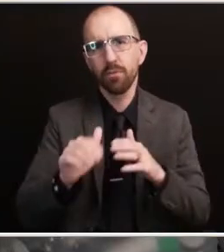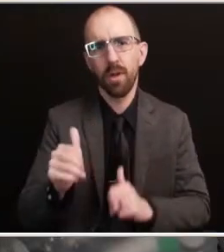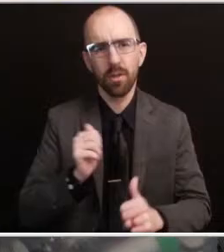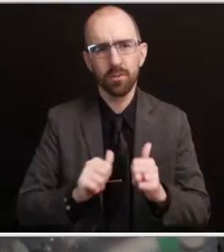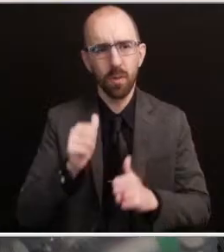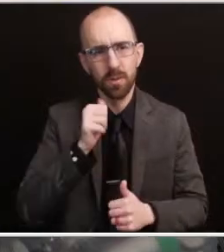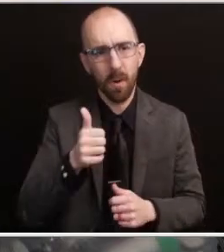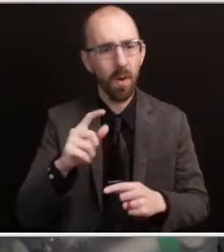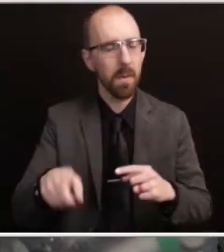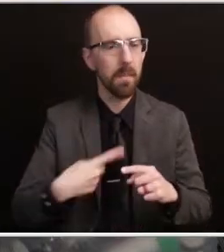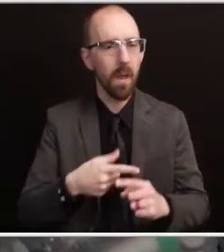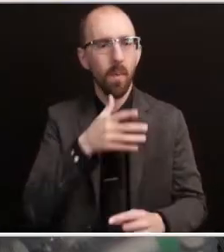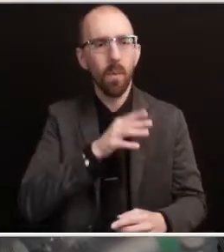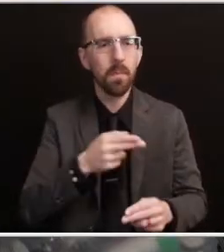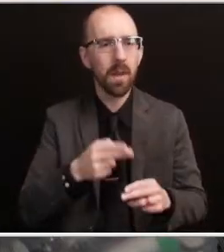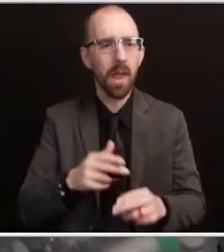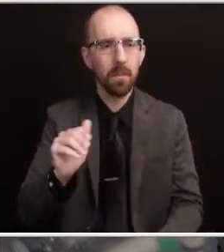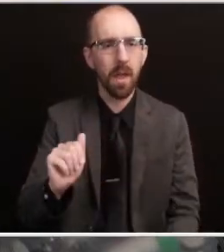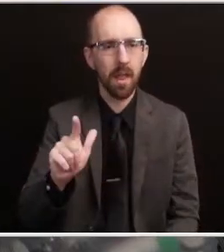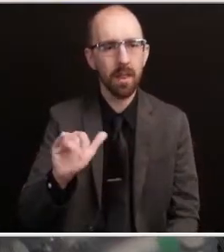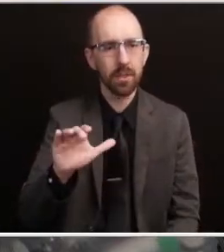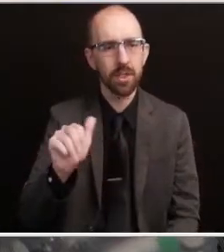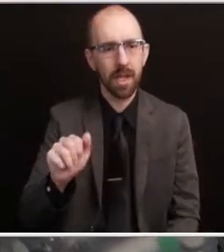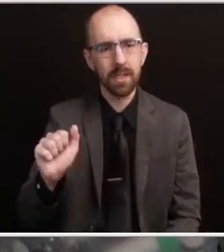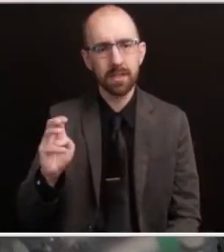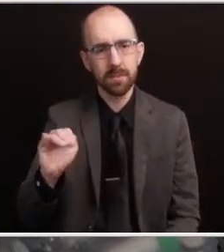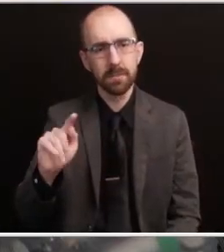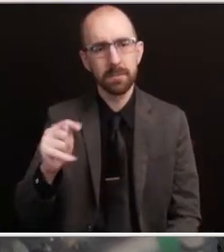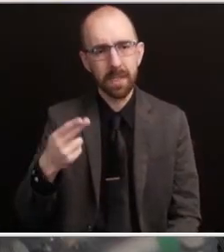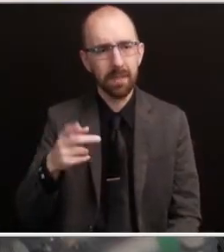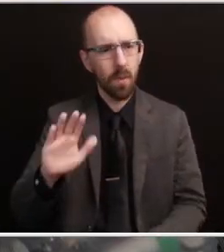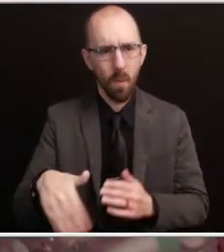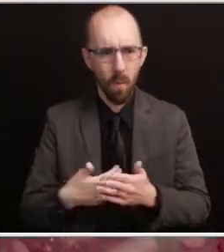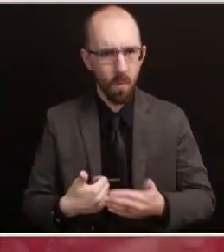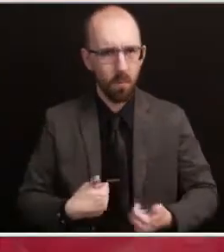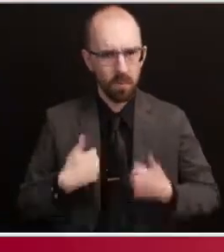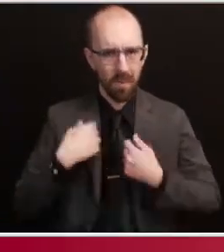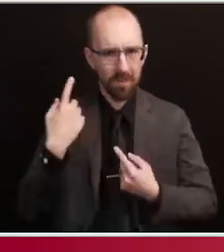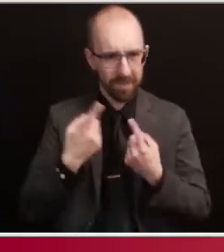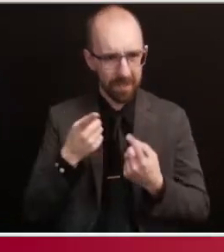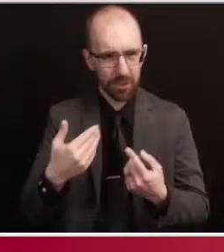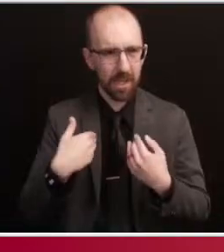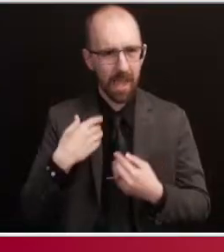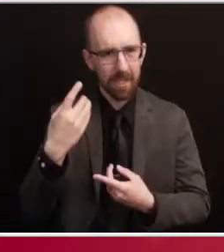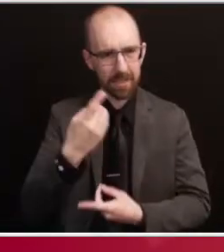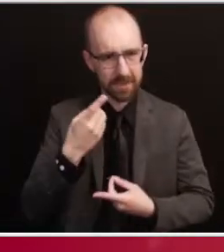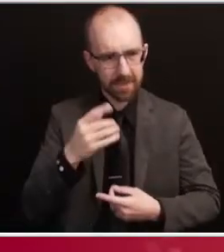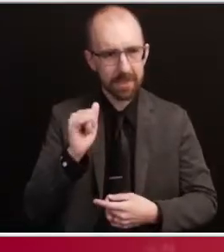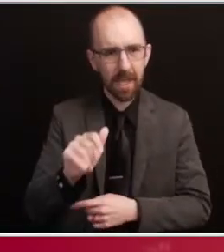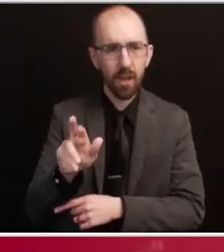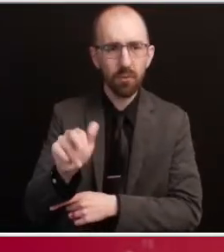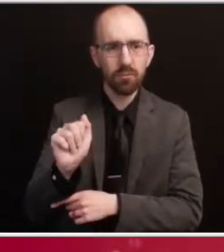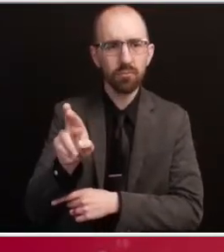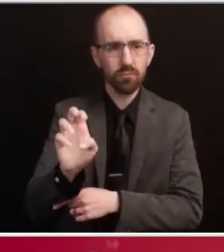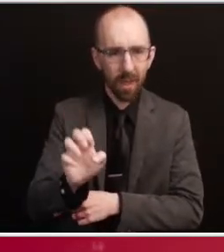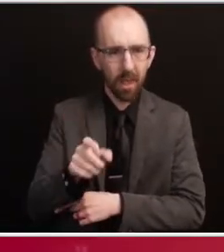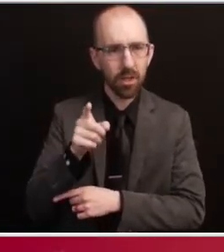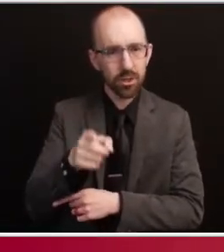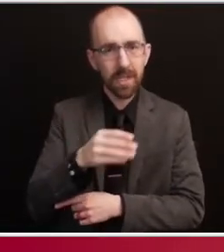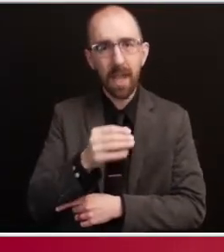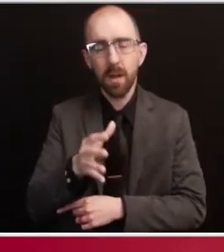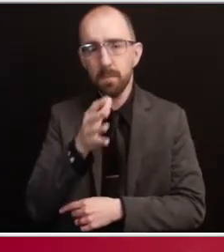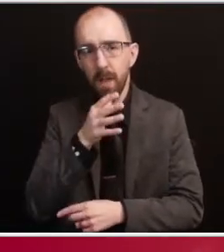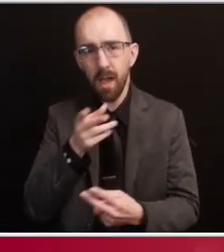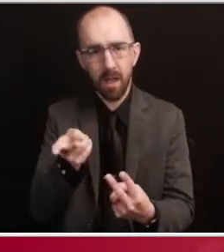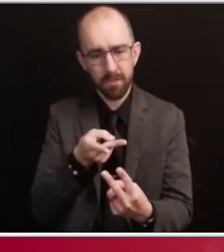a woman named Alicia Smith. She lived her entire life thinking she had a disease that was so rare, she and her mom were among the